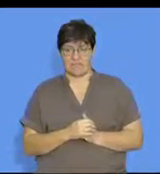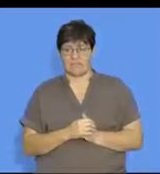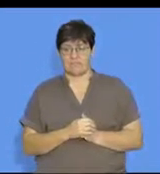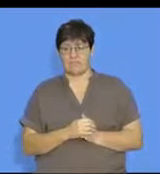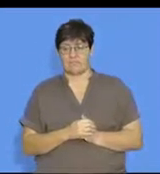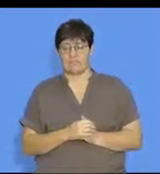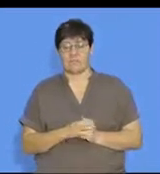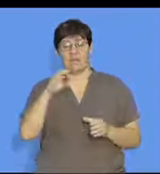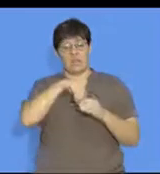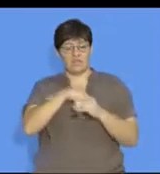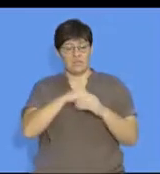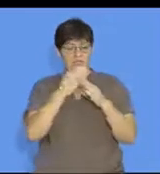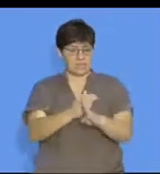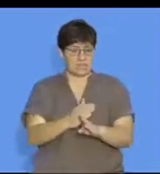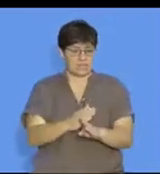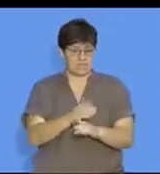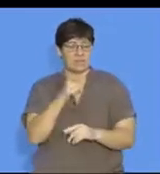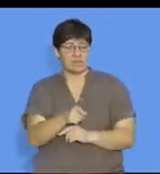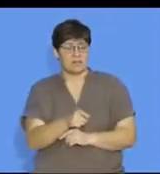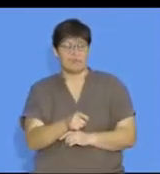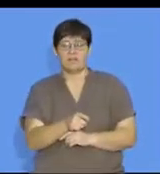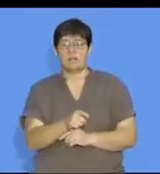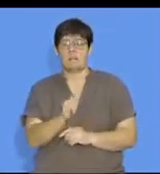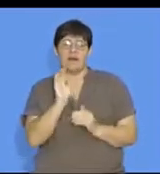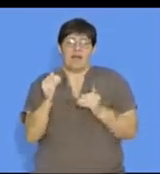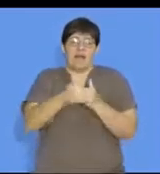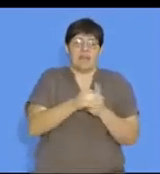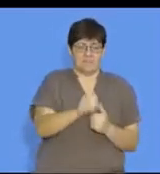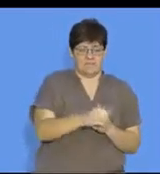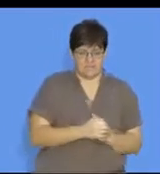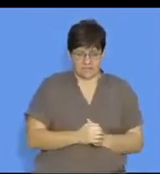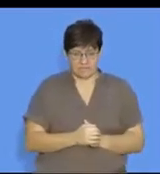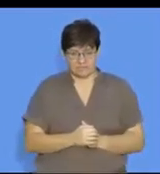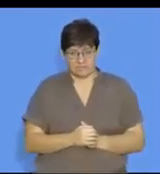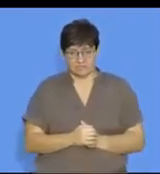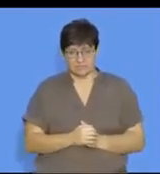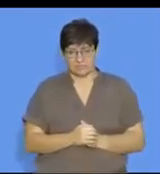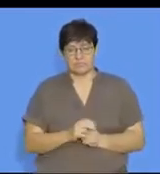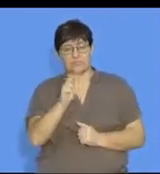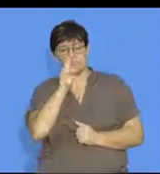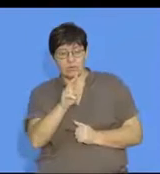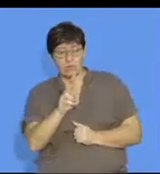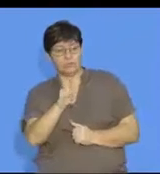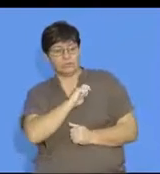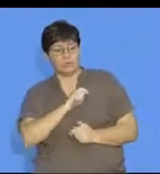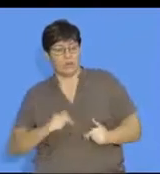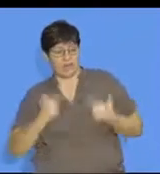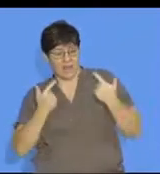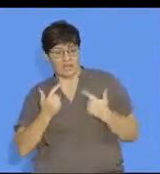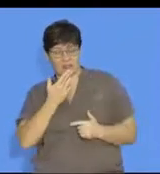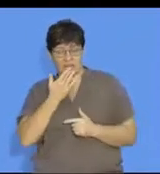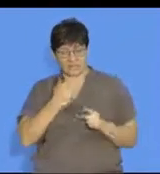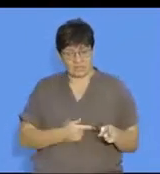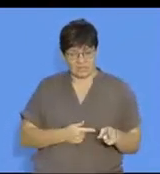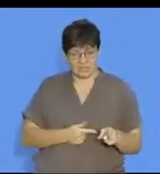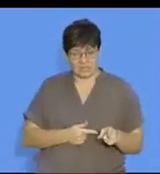Okay. Now, the internal resistance of the battery is usually hidden. Look, if you look at a battery in real life, you